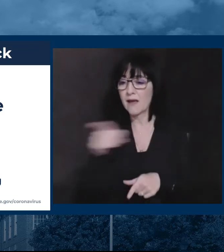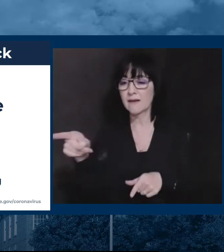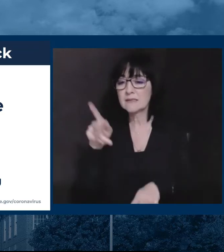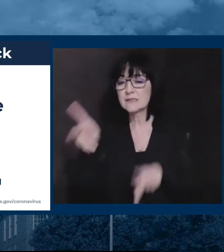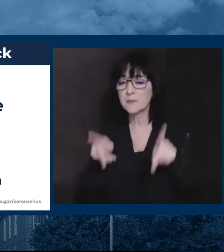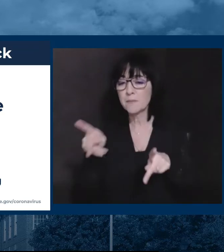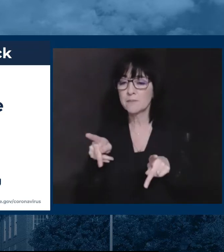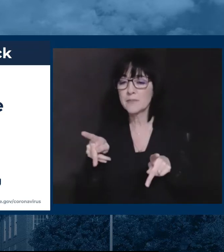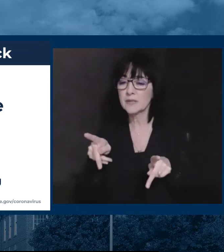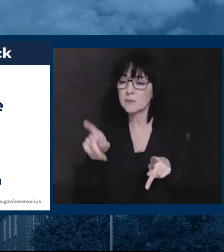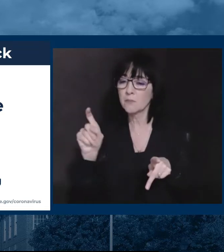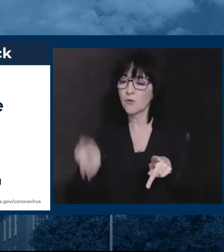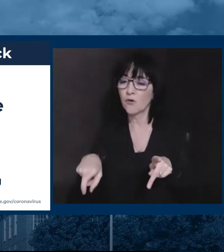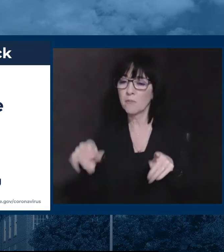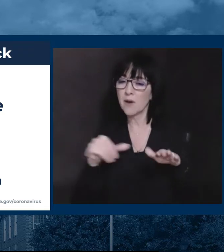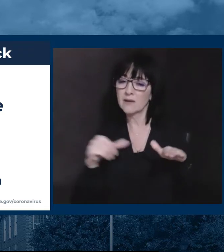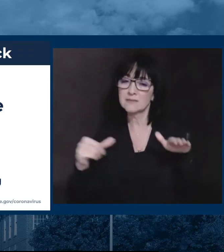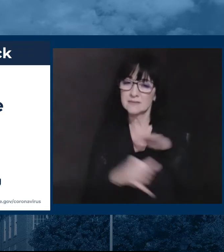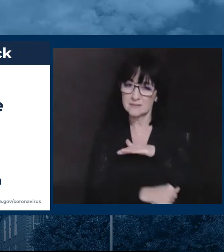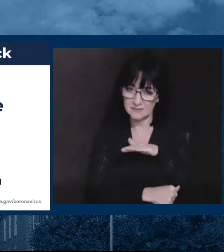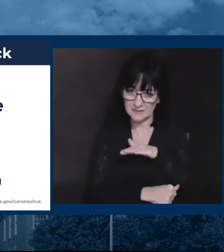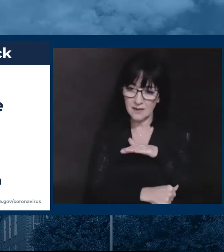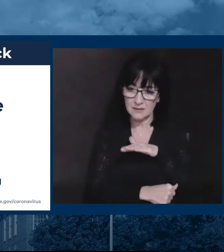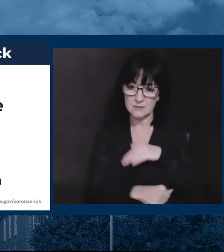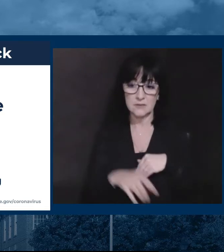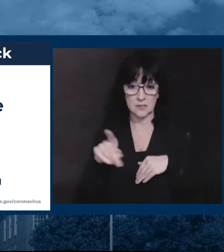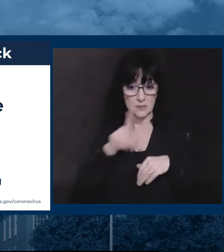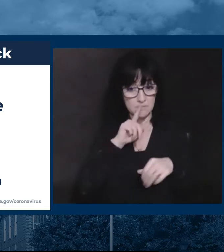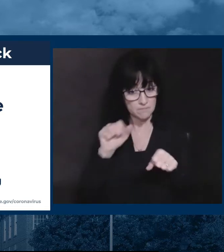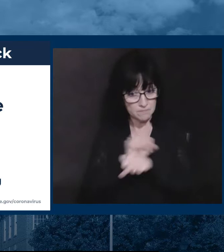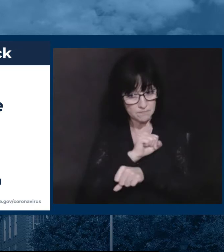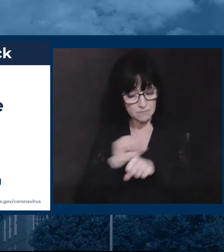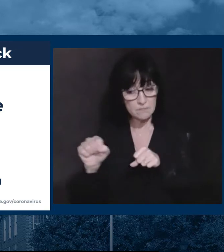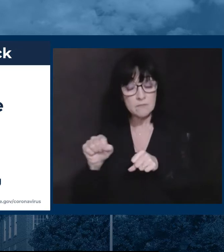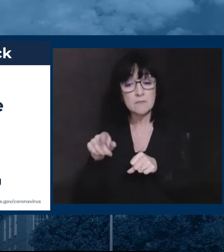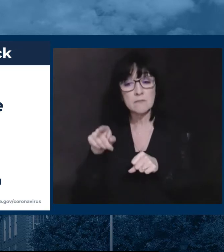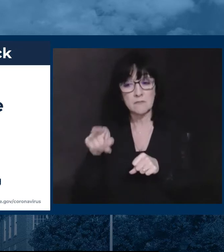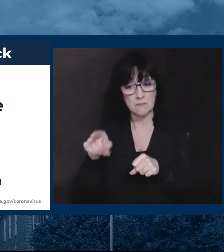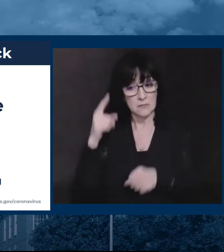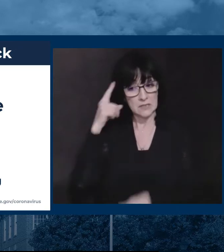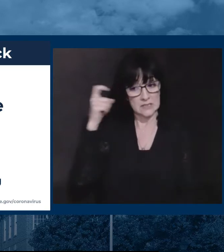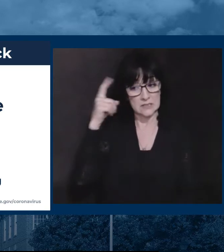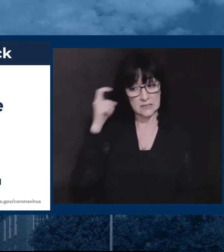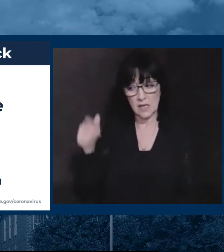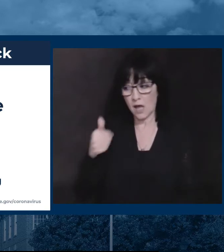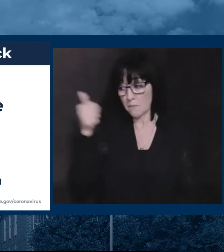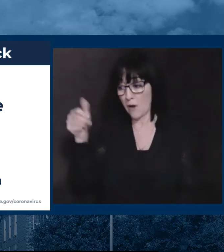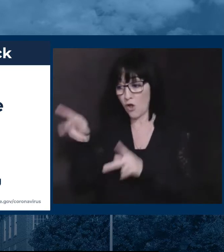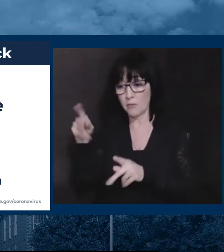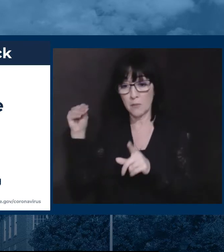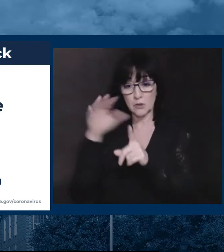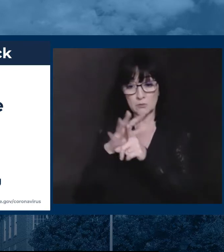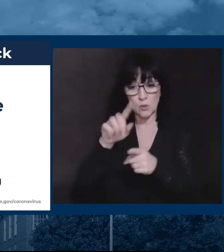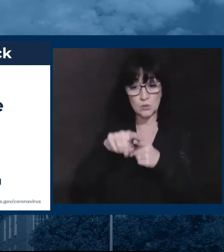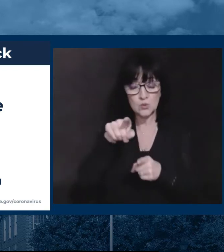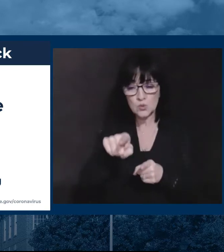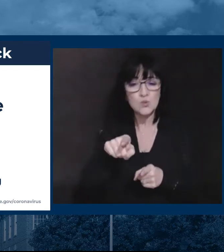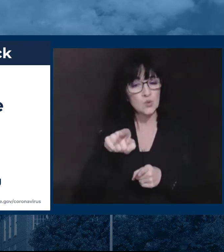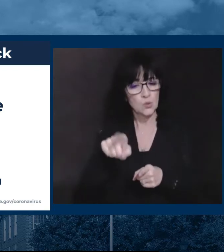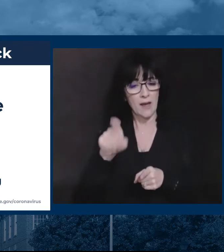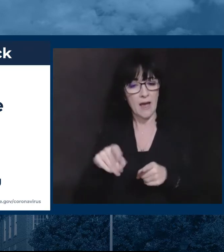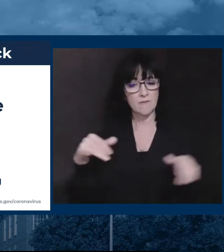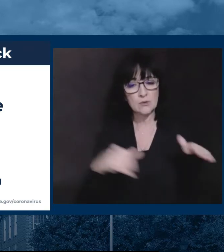sure that if indeed you have been exposed, you are not going to be able to pass that on to others very quickly. But that